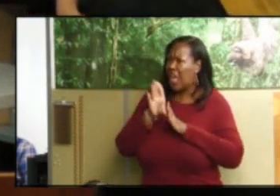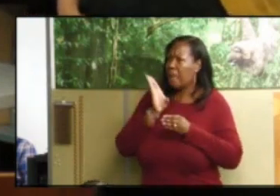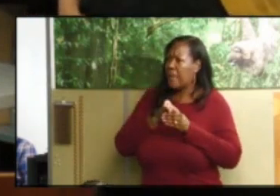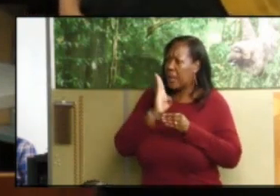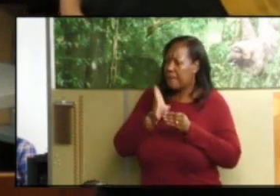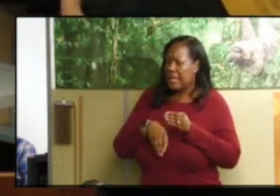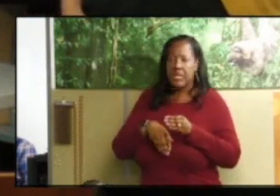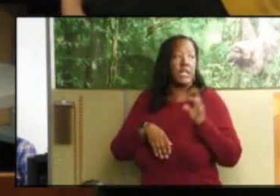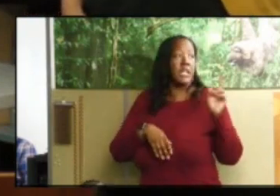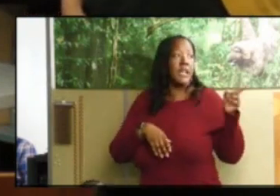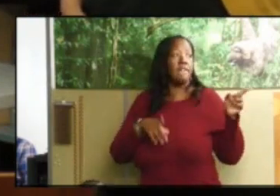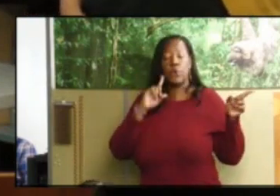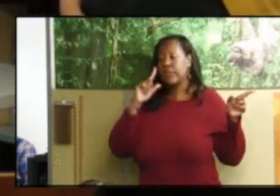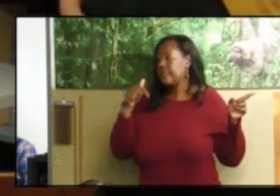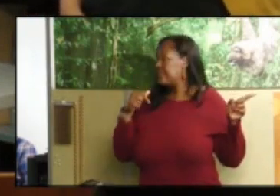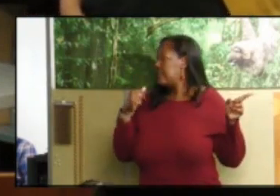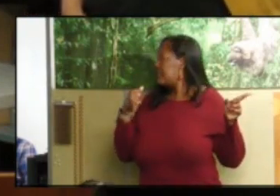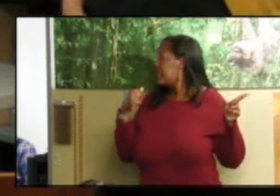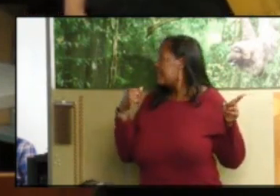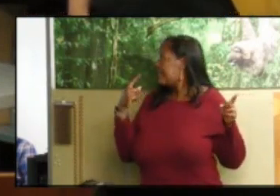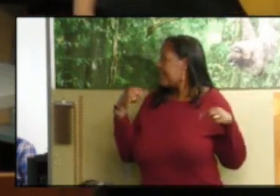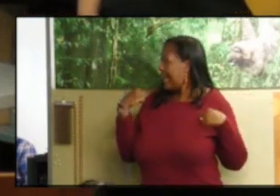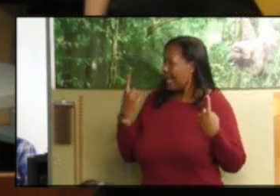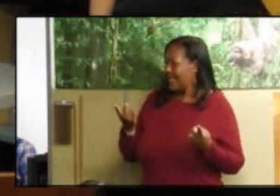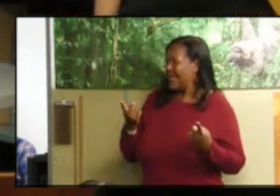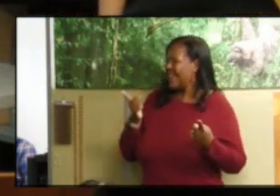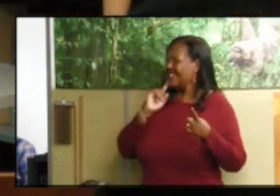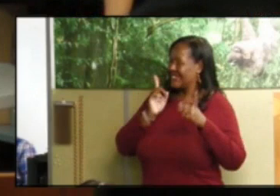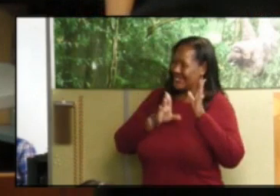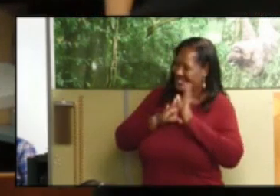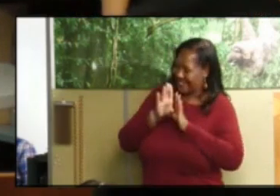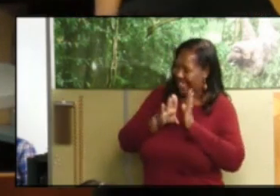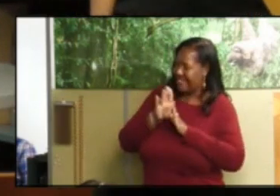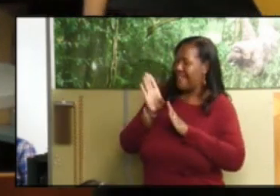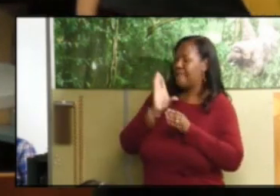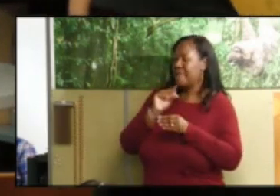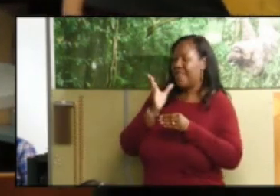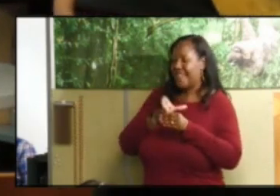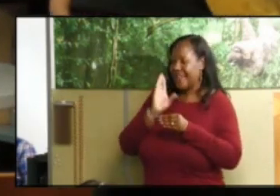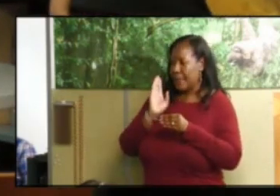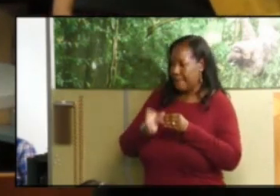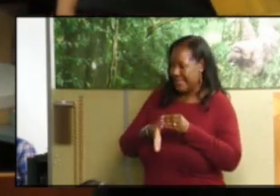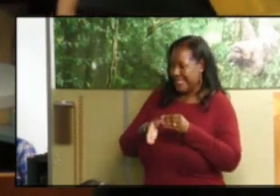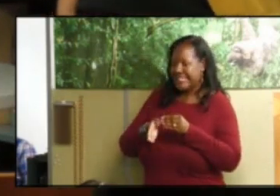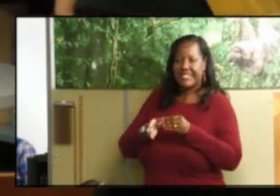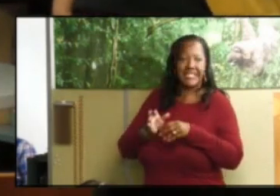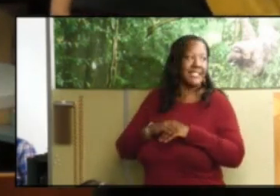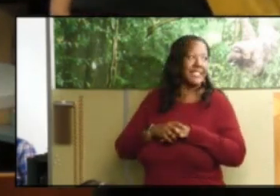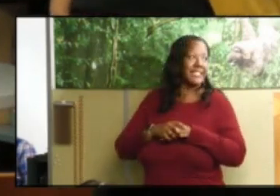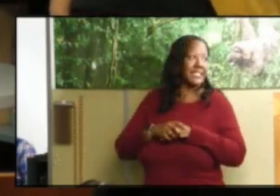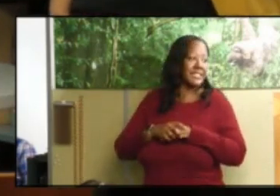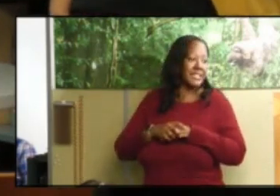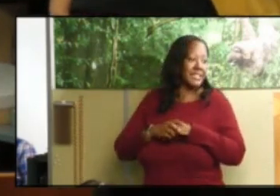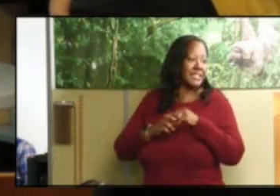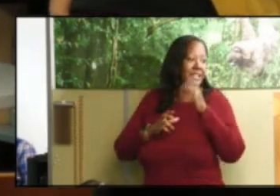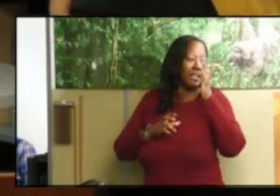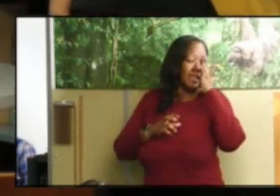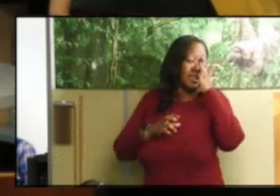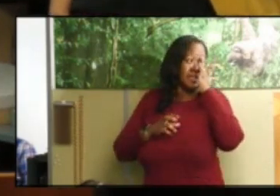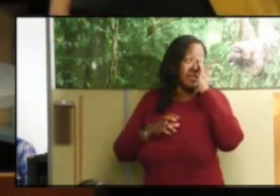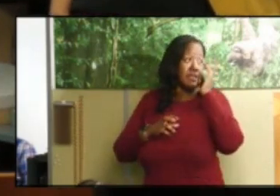For this one, I think the question was, how long does it take for this type of exhibit to be developed and to be